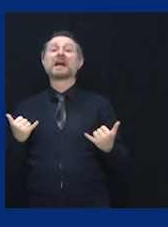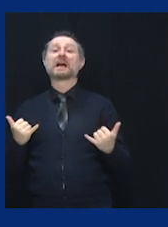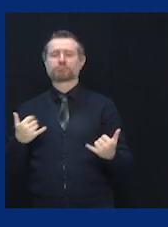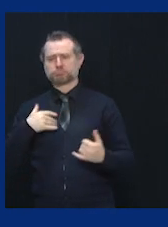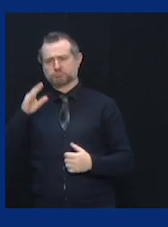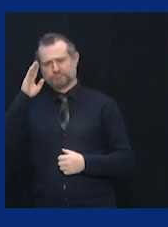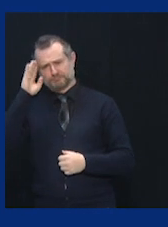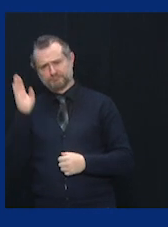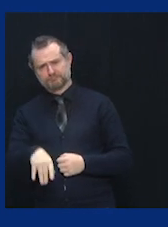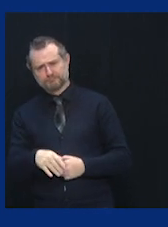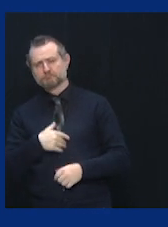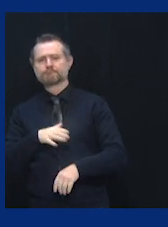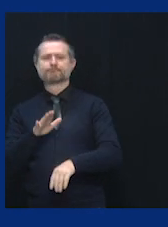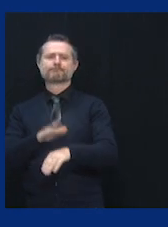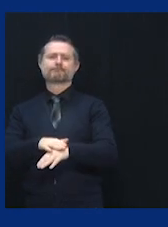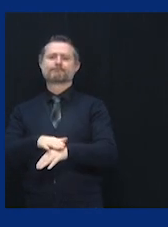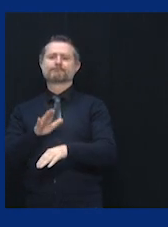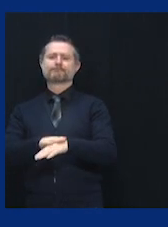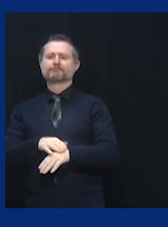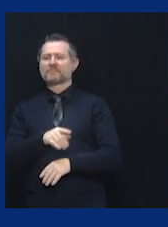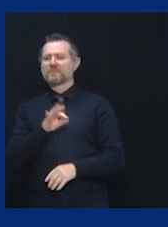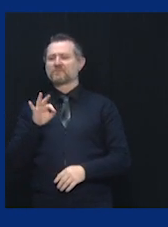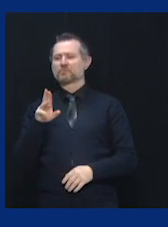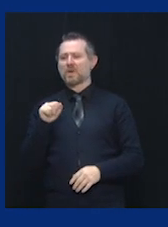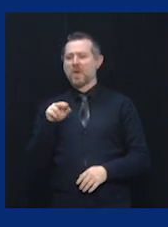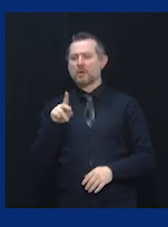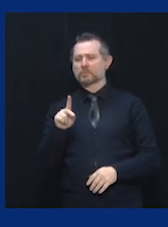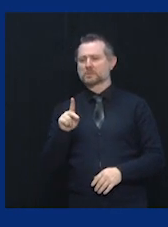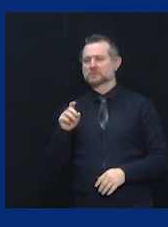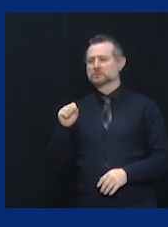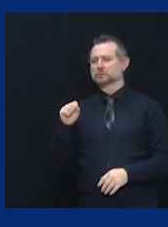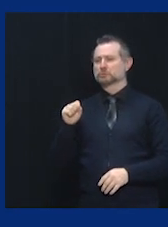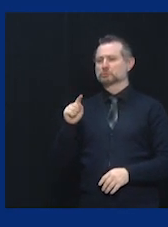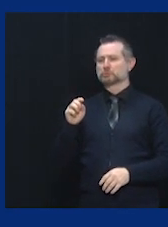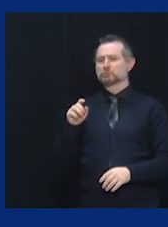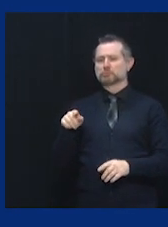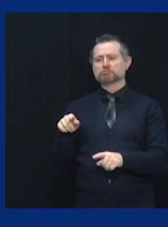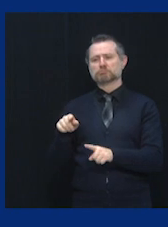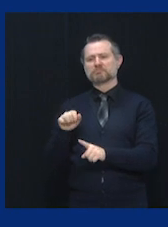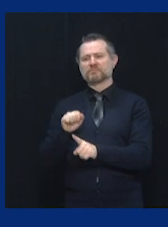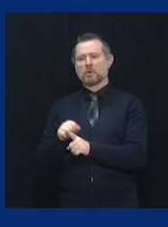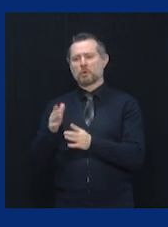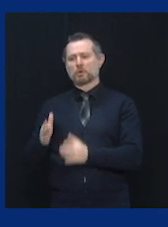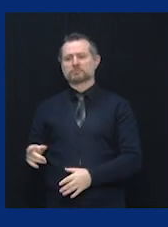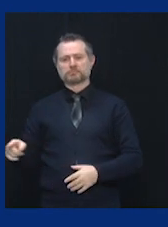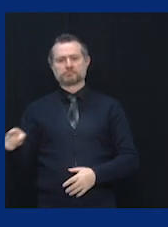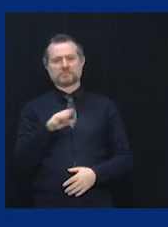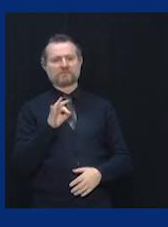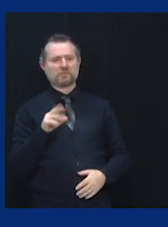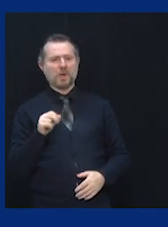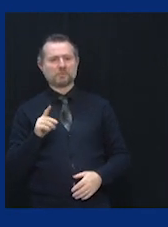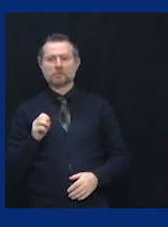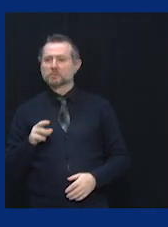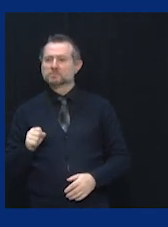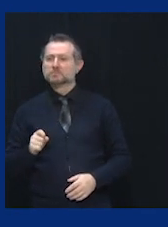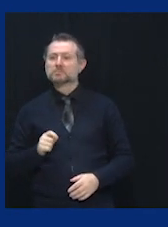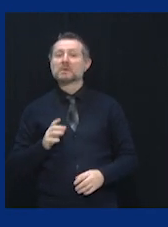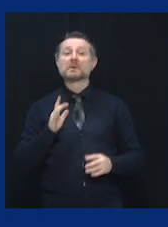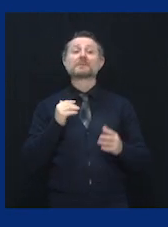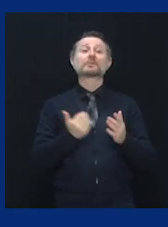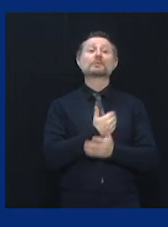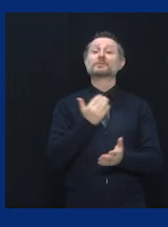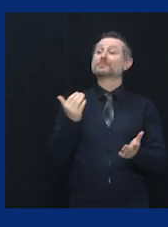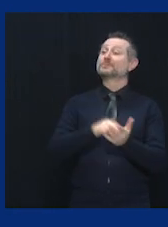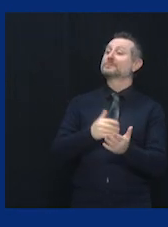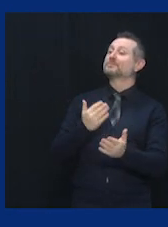beware of fraudsters. Third priority is rebuild the economy. First step, we need Congress to